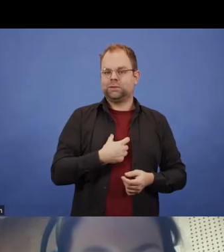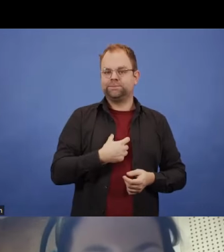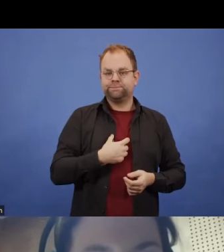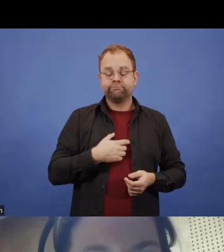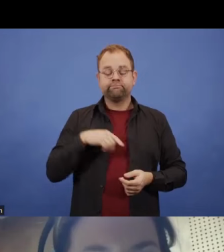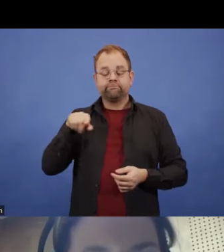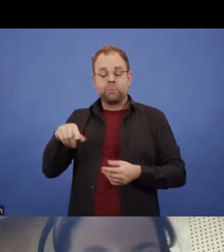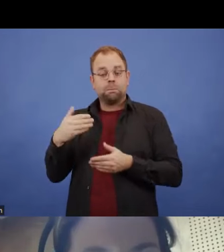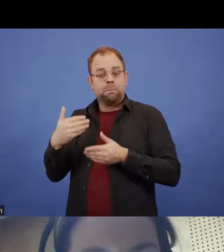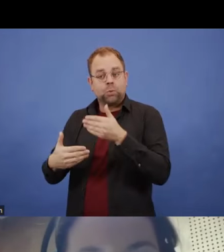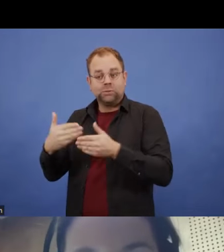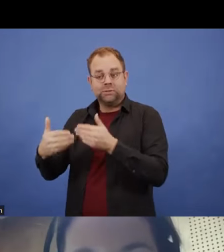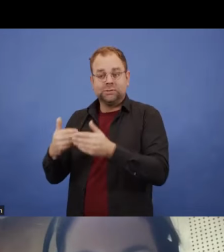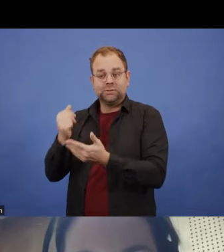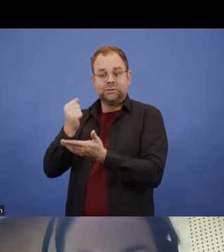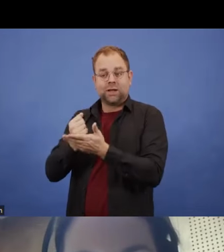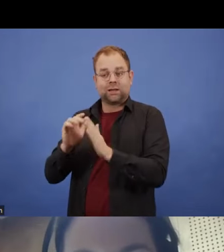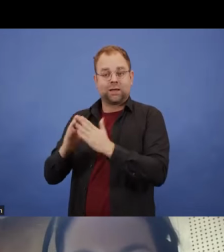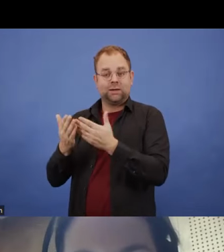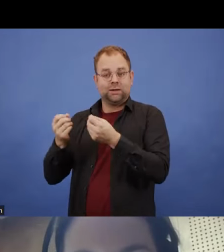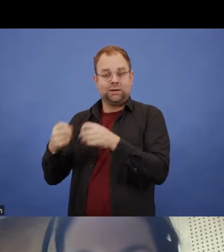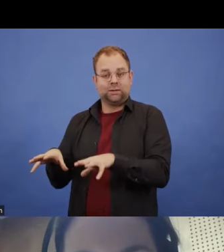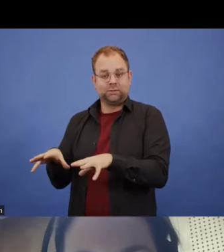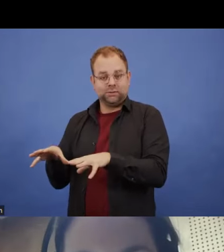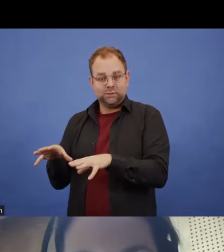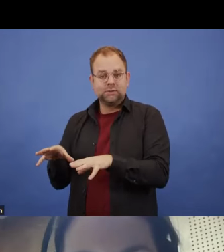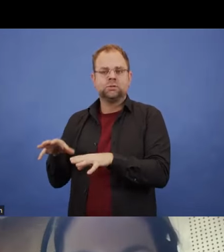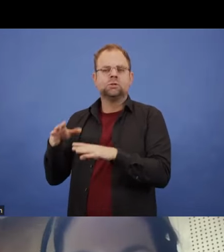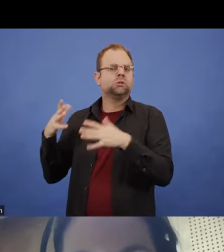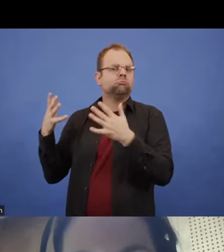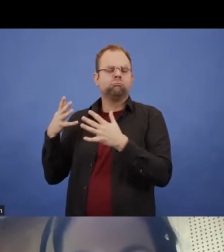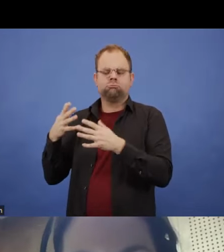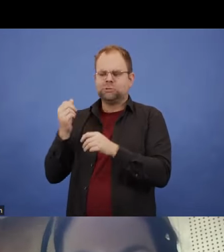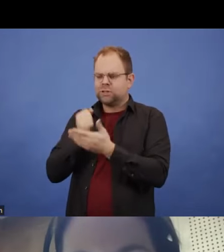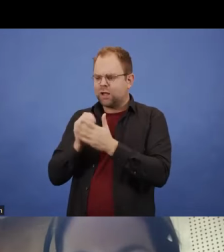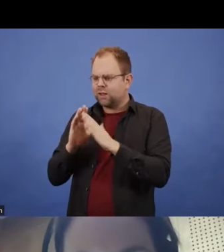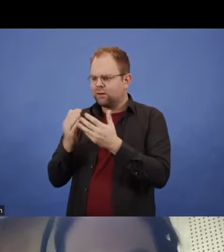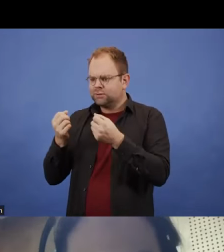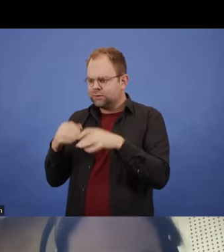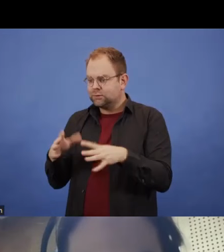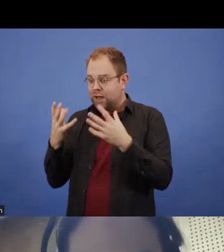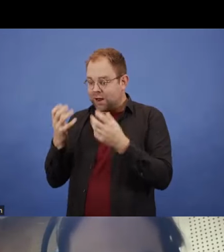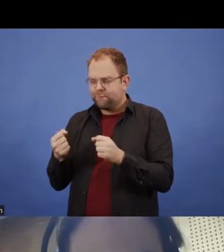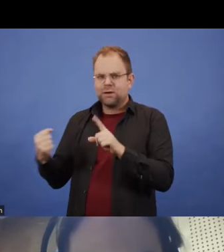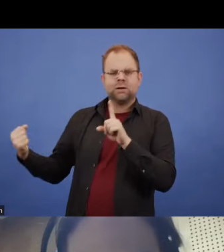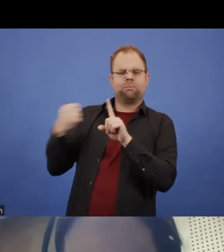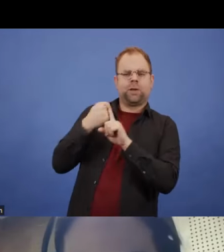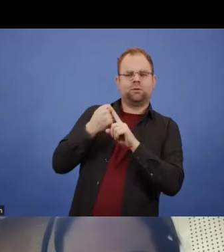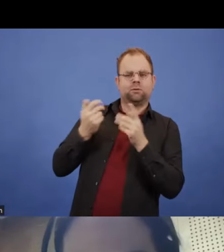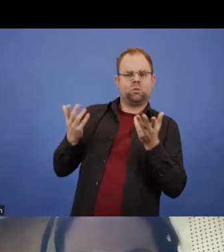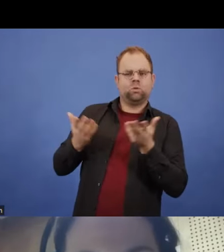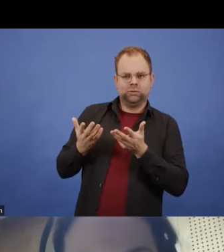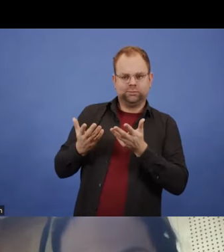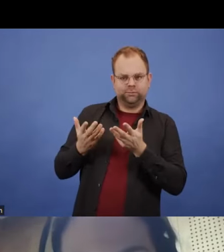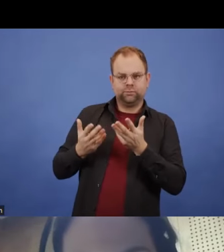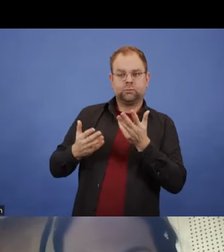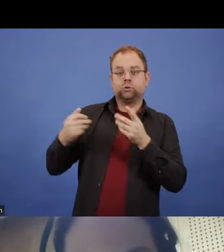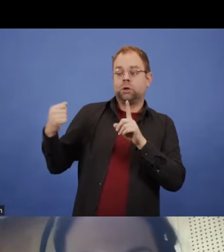international level, solutions to prevent and resolve statelessness, and then finally, I'll give a